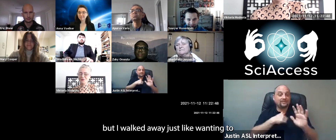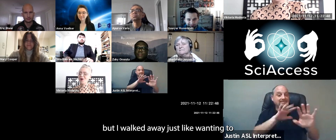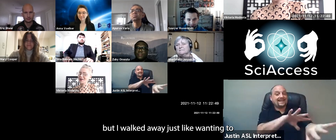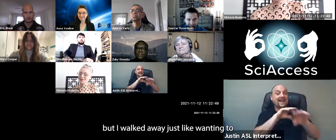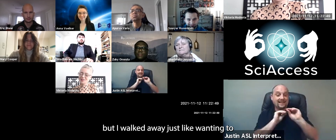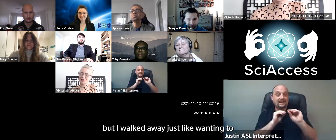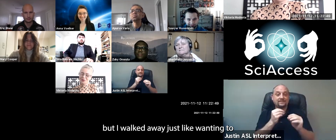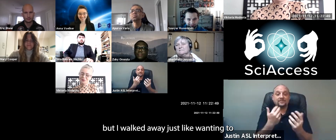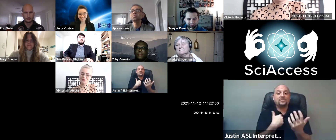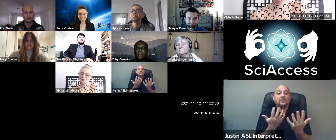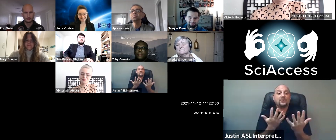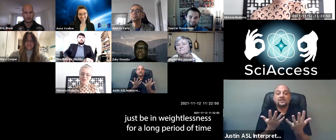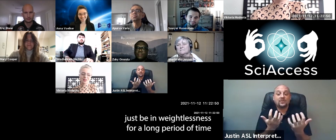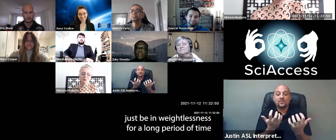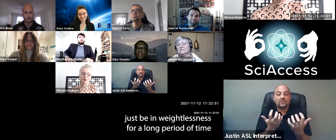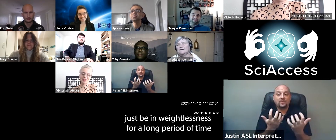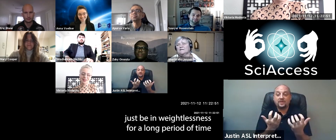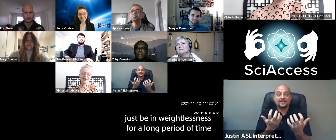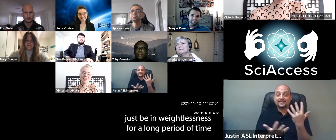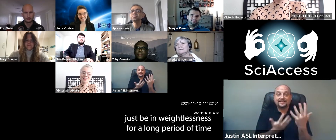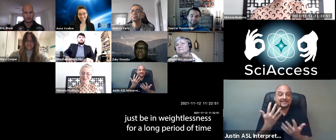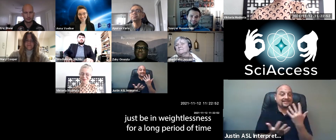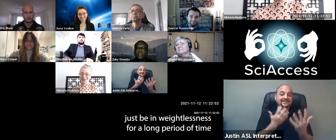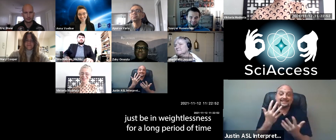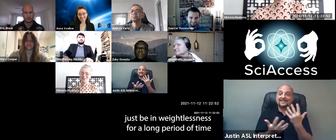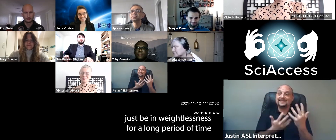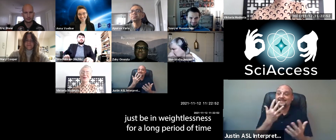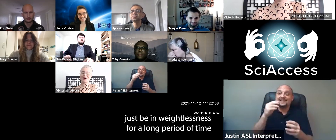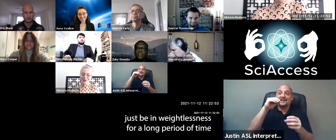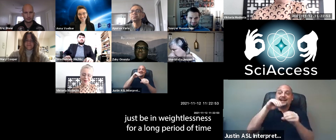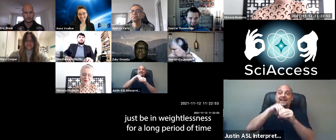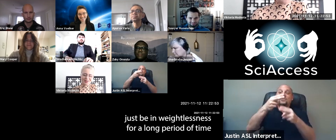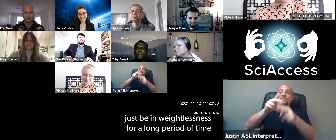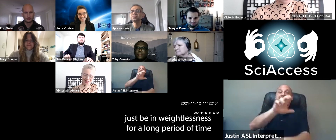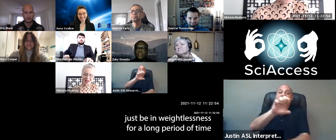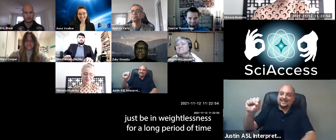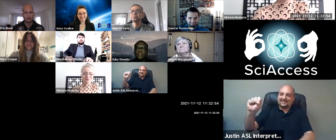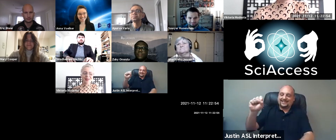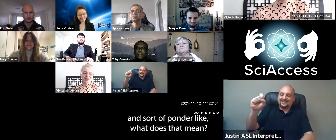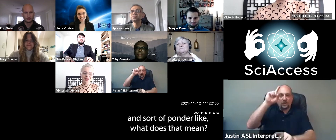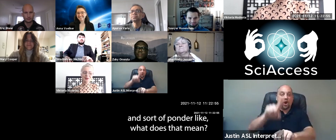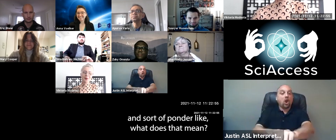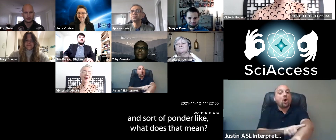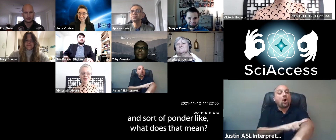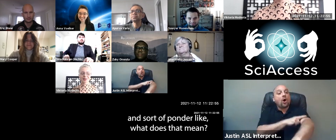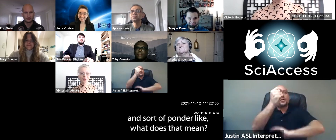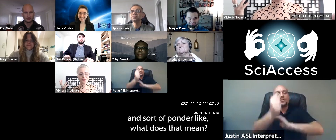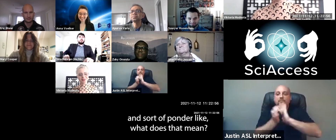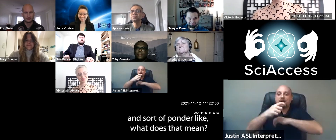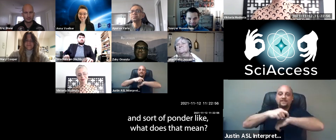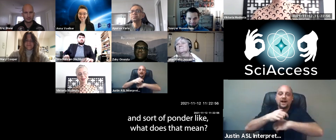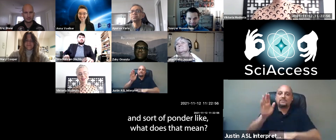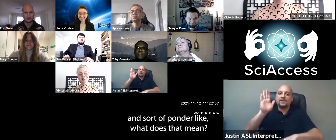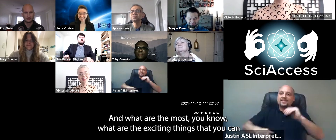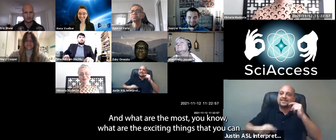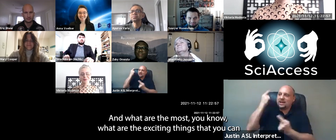like wanting to just be in weightlessness for a long period of time and sort of ponder like, what